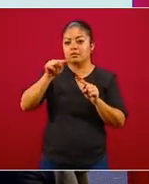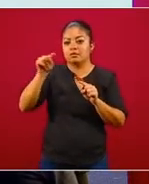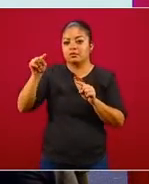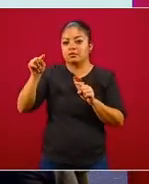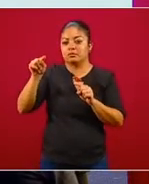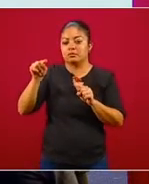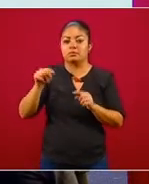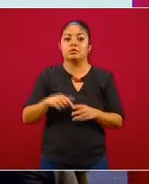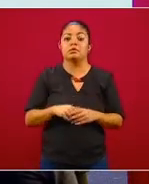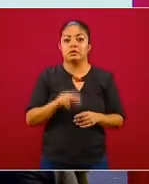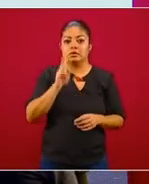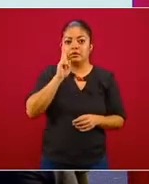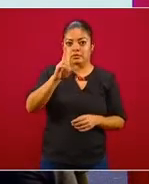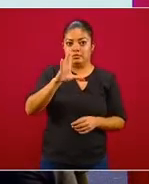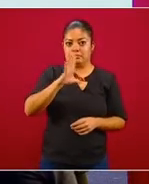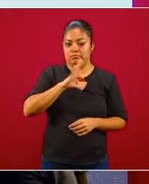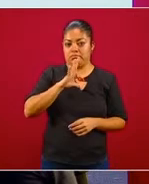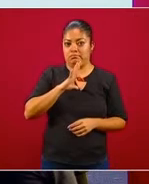far.